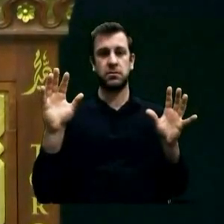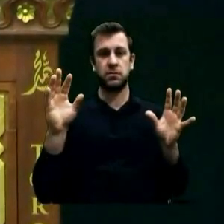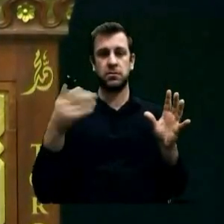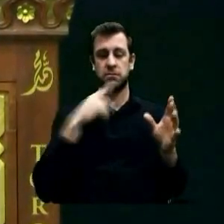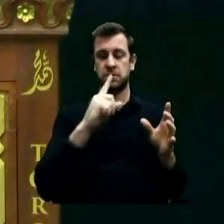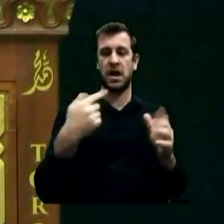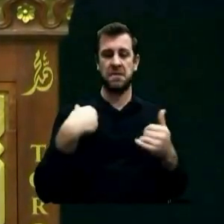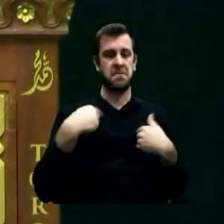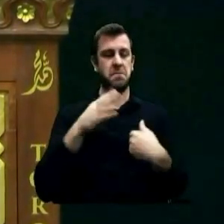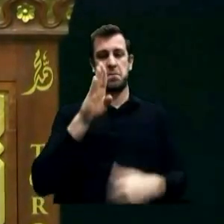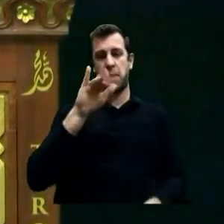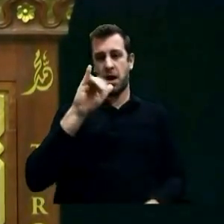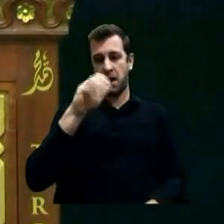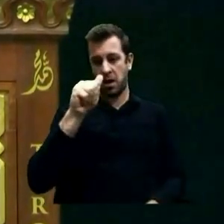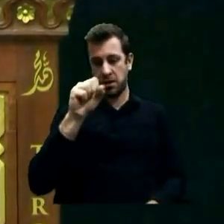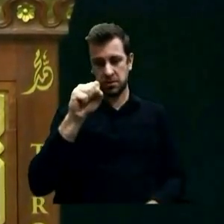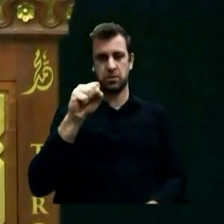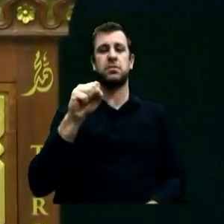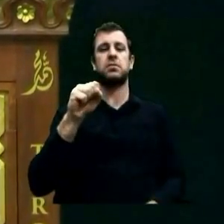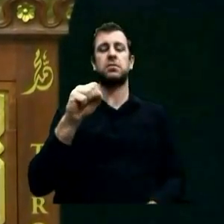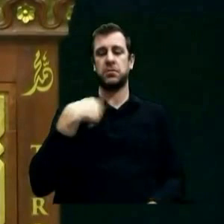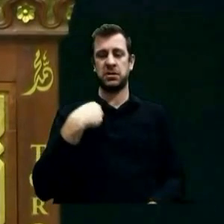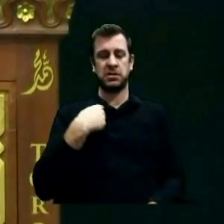biases, they have greed for the